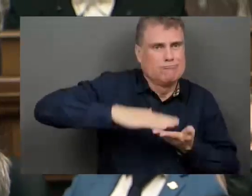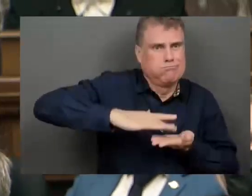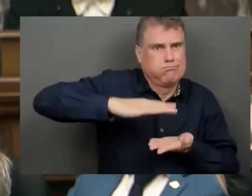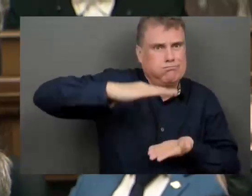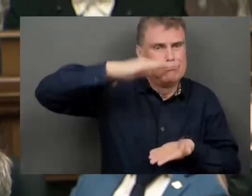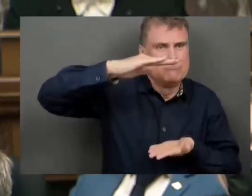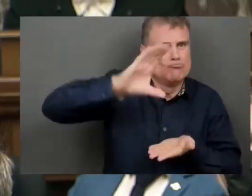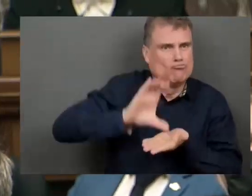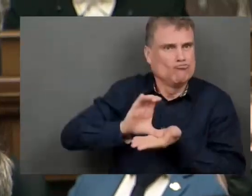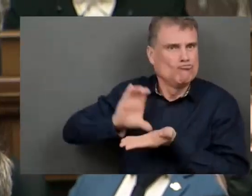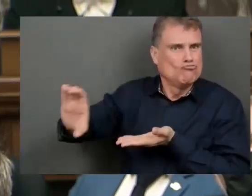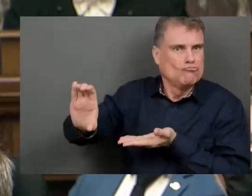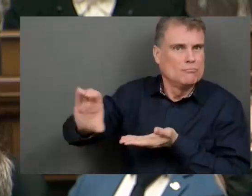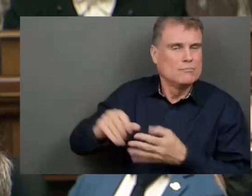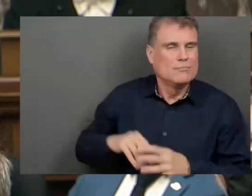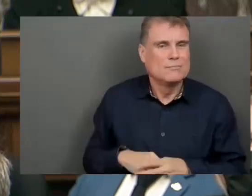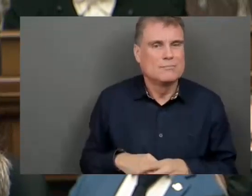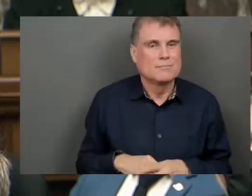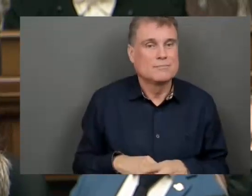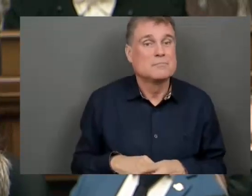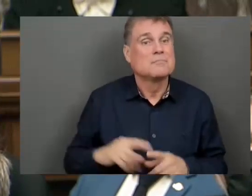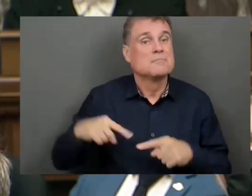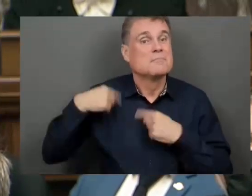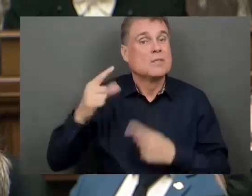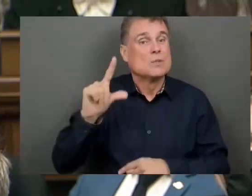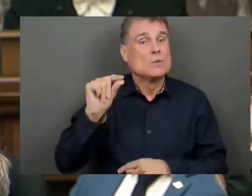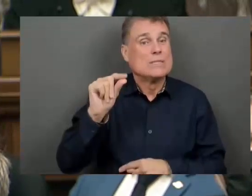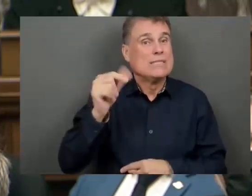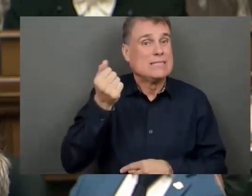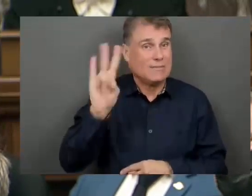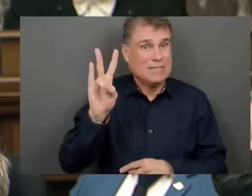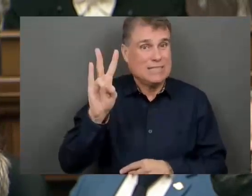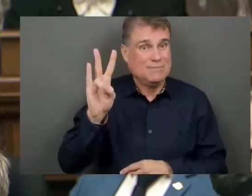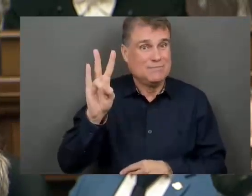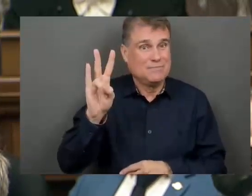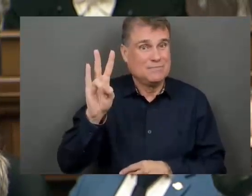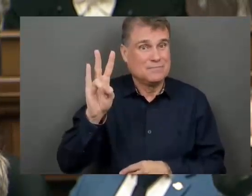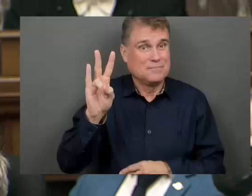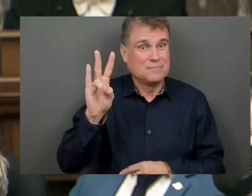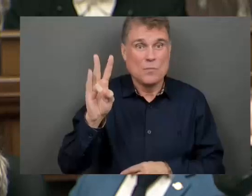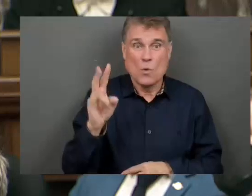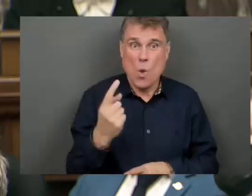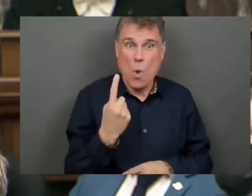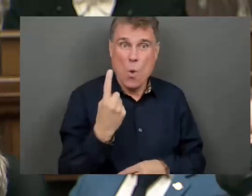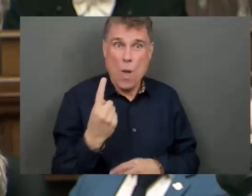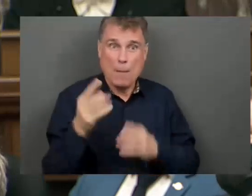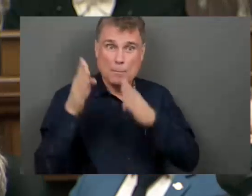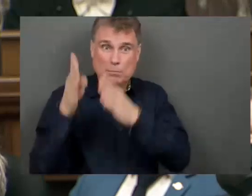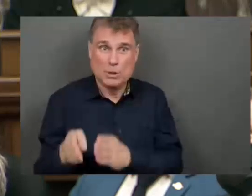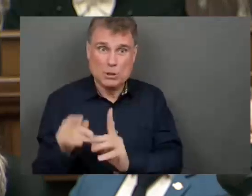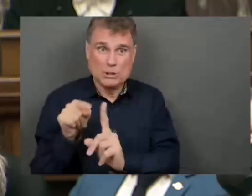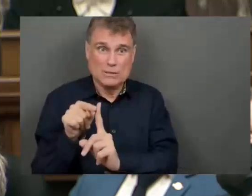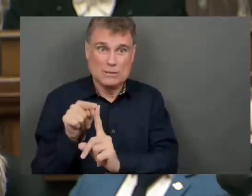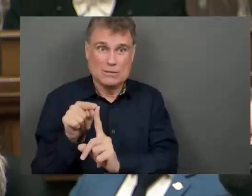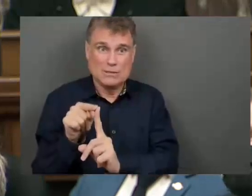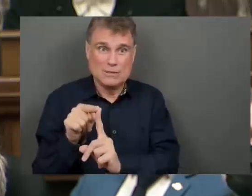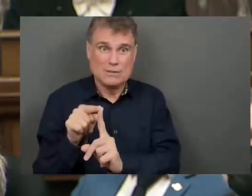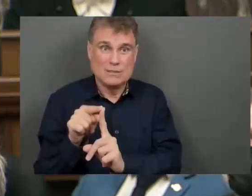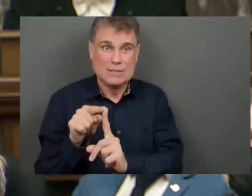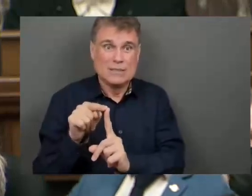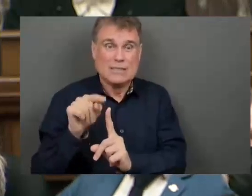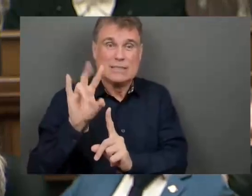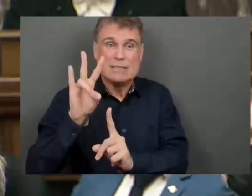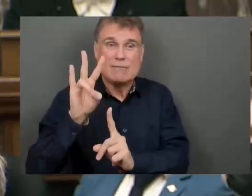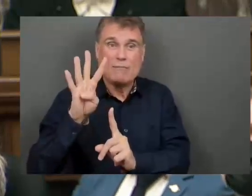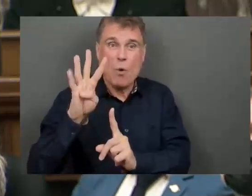Since 2017, the rate for a single person is up 74% from where we found it